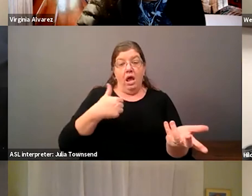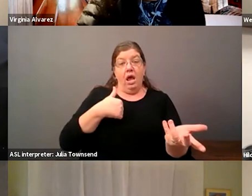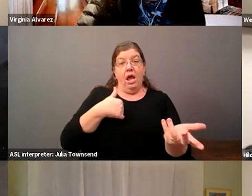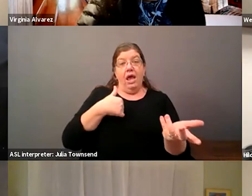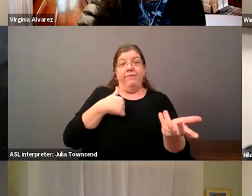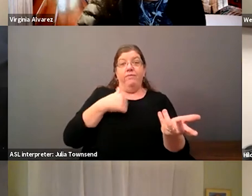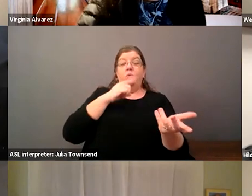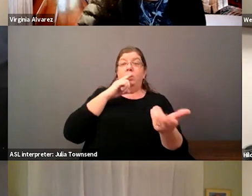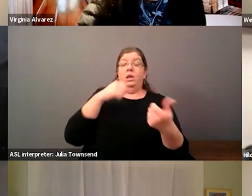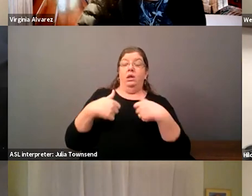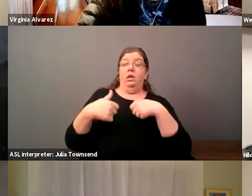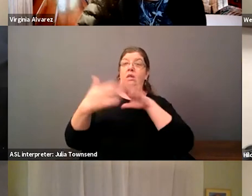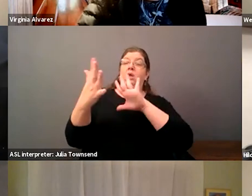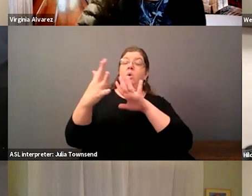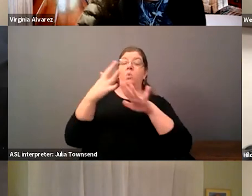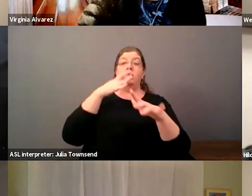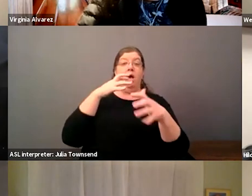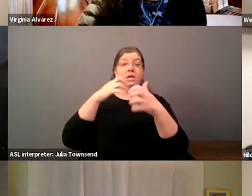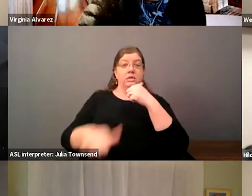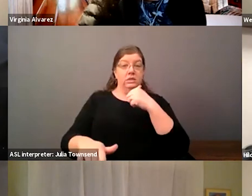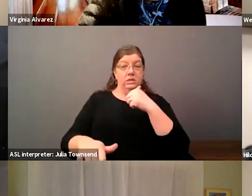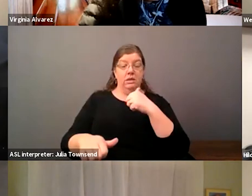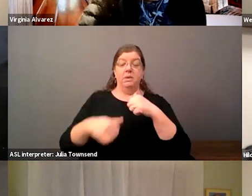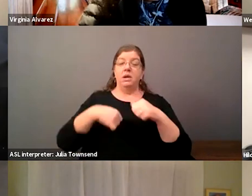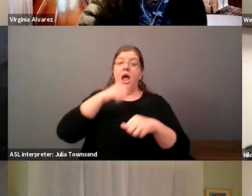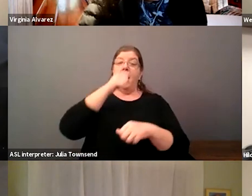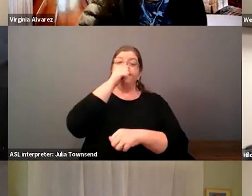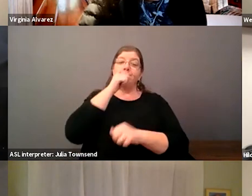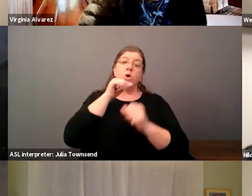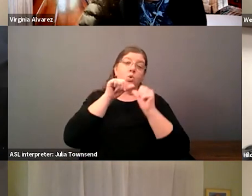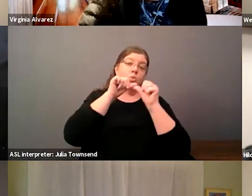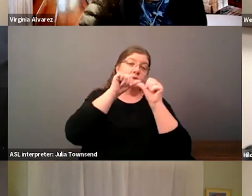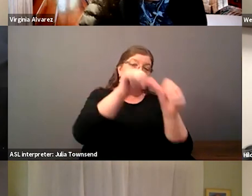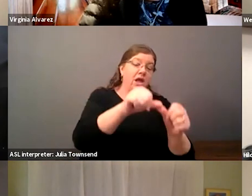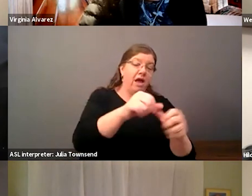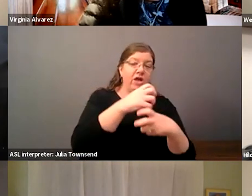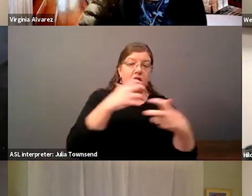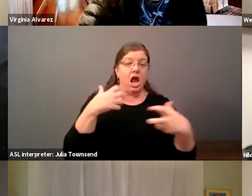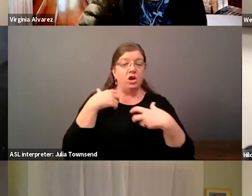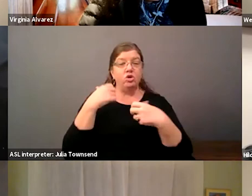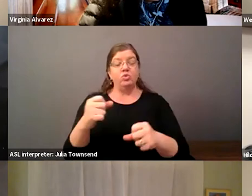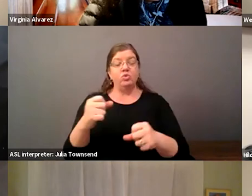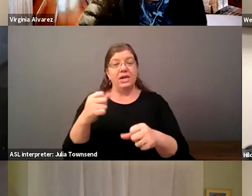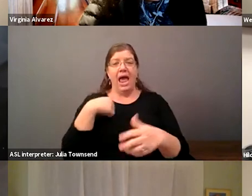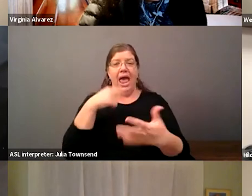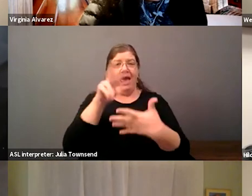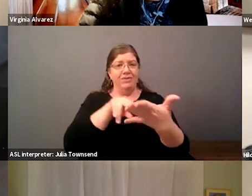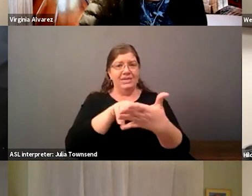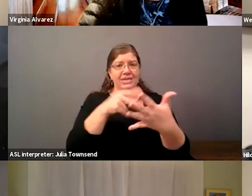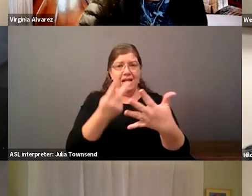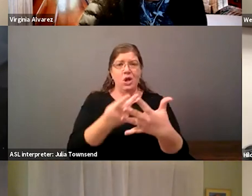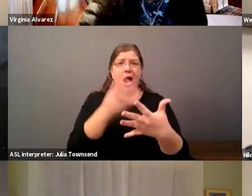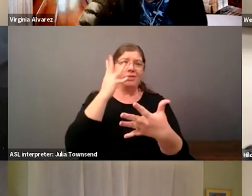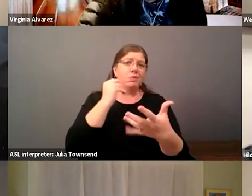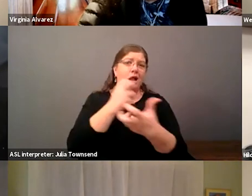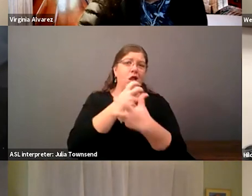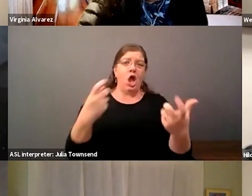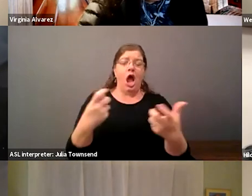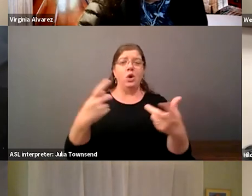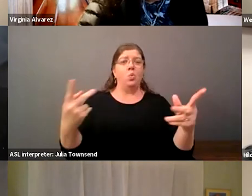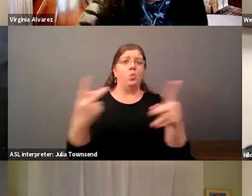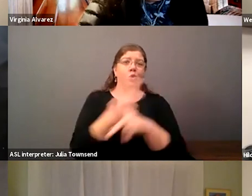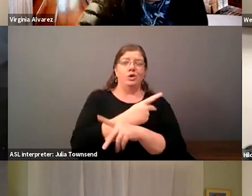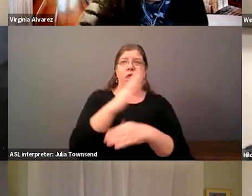hostility but i'm resilient i have a lot of grit i have dyslexia i've gone through a lot worse than the amount of rebuff and